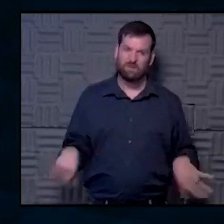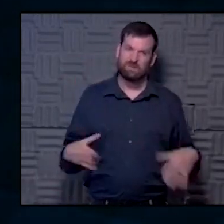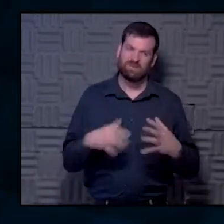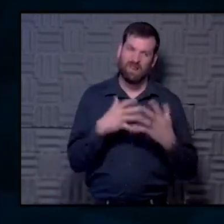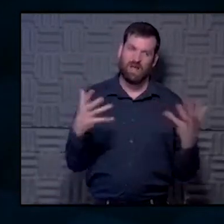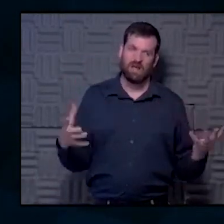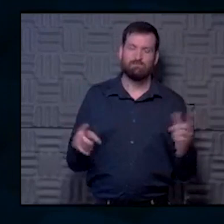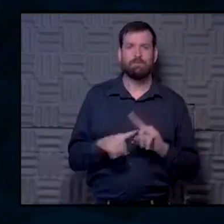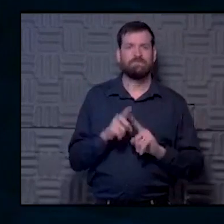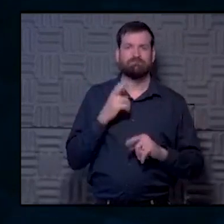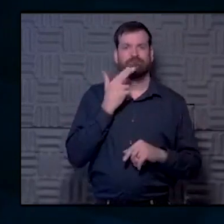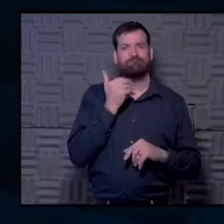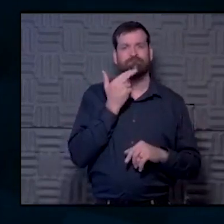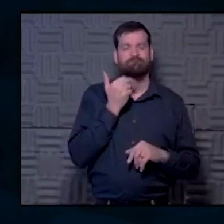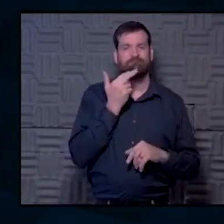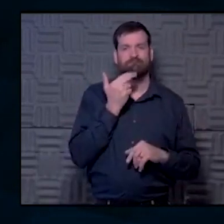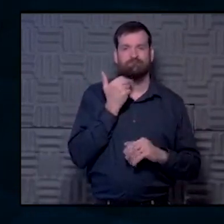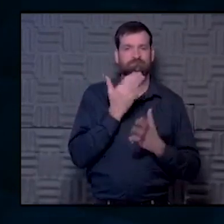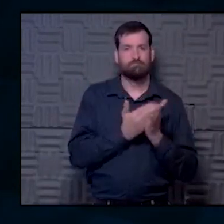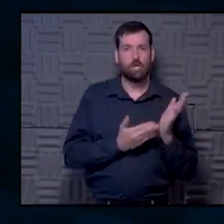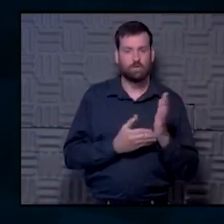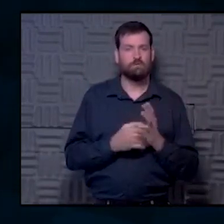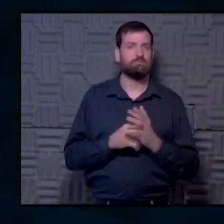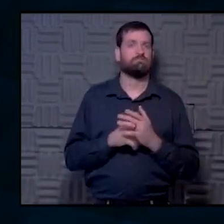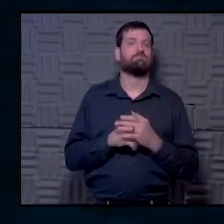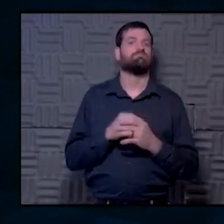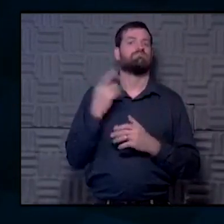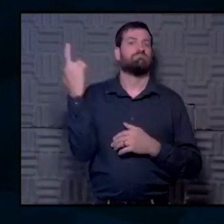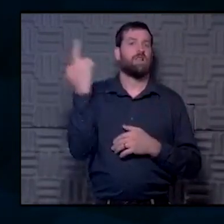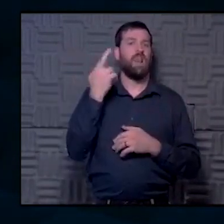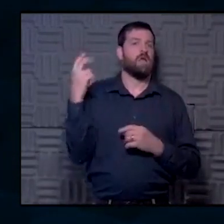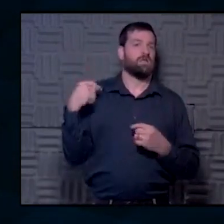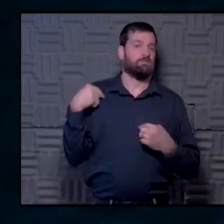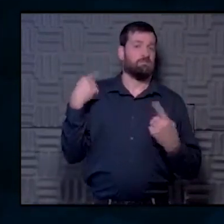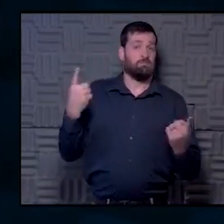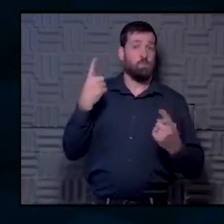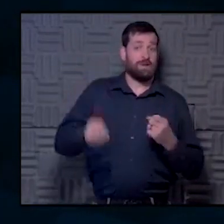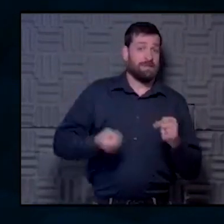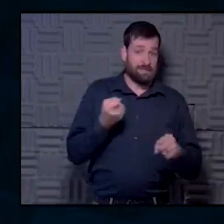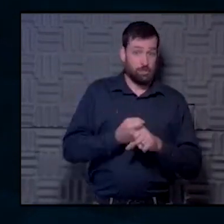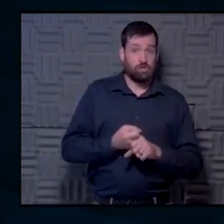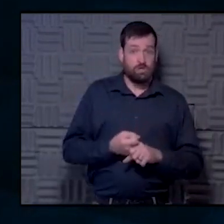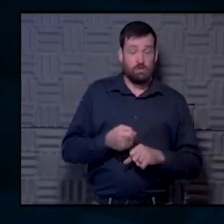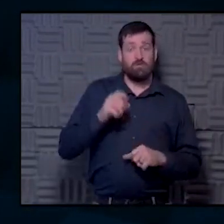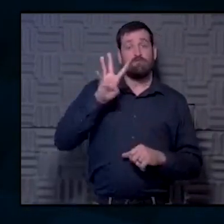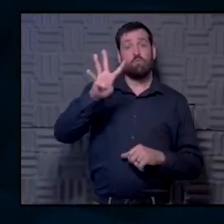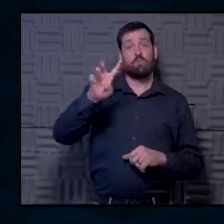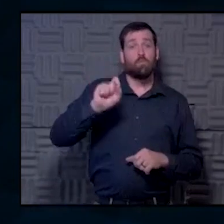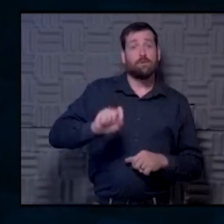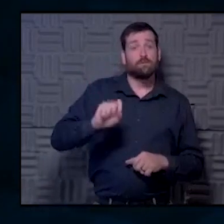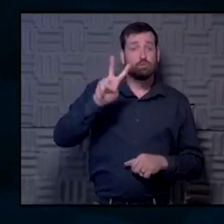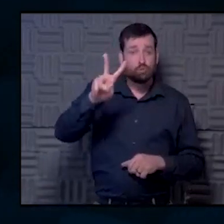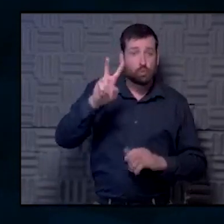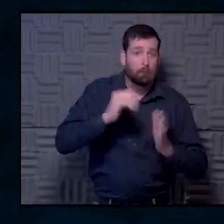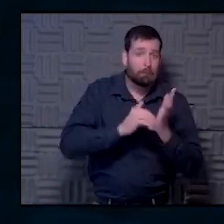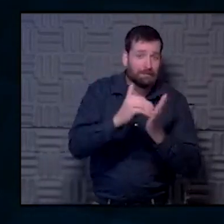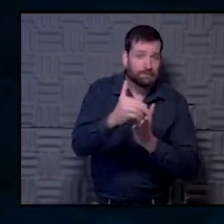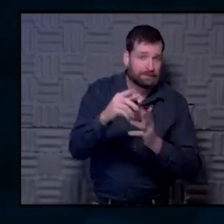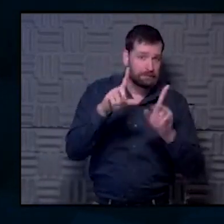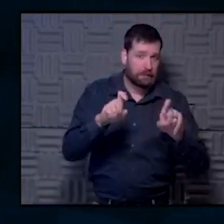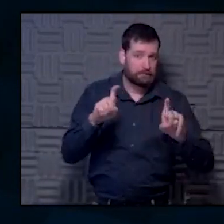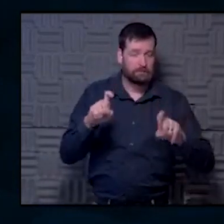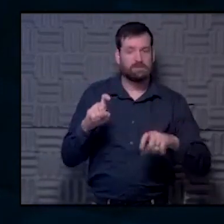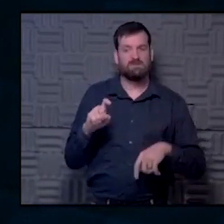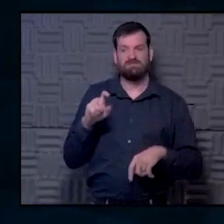But that is literally the tip of the iceberg when you consider that in the last year we did 4.2 million tests. Our lab